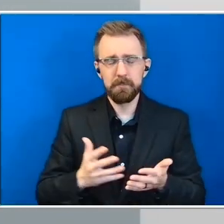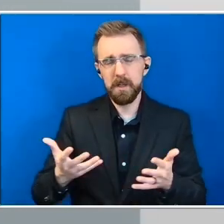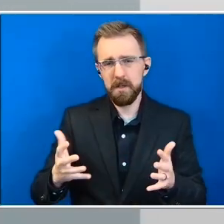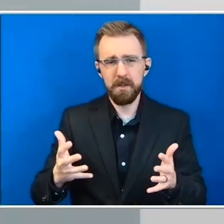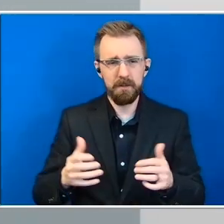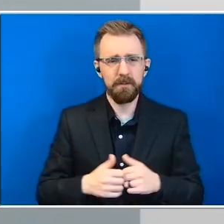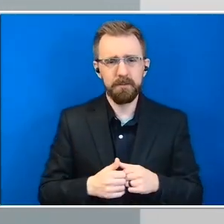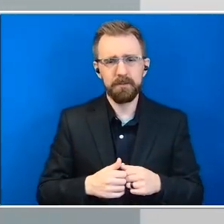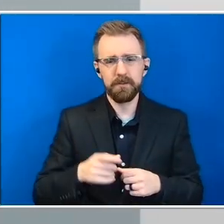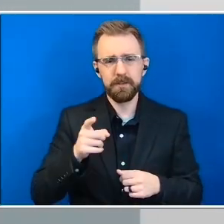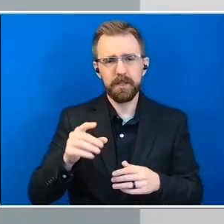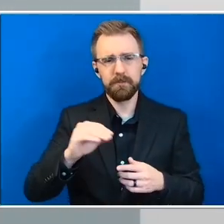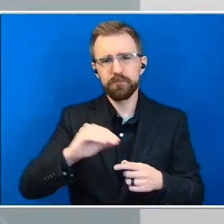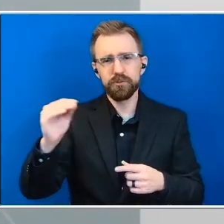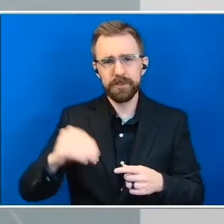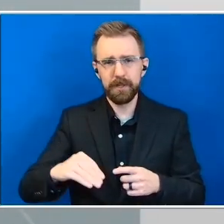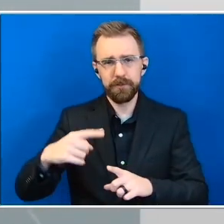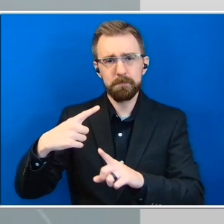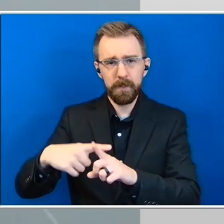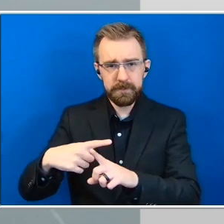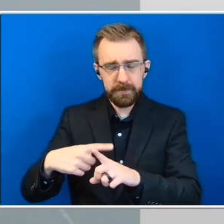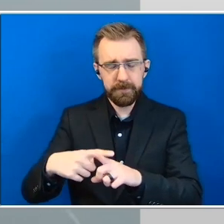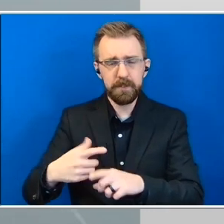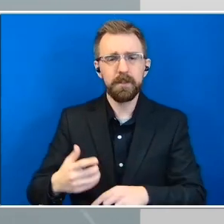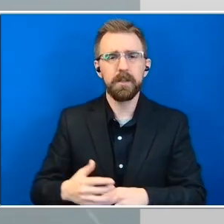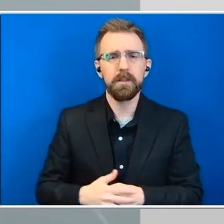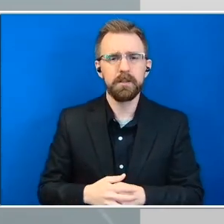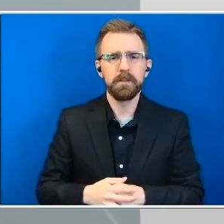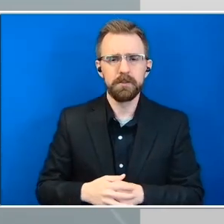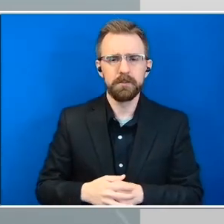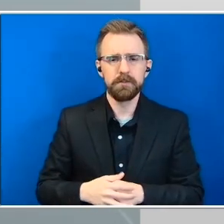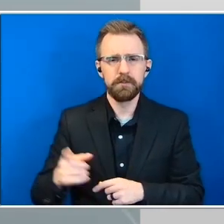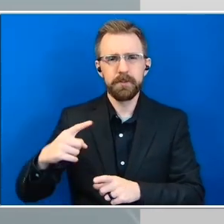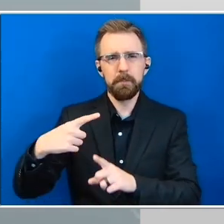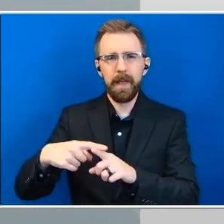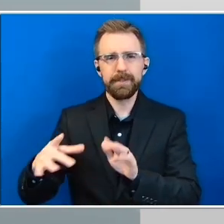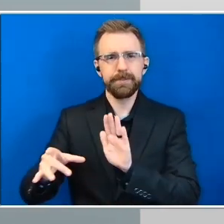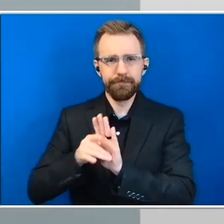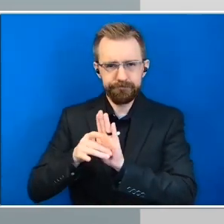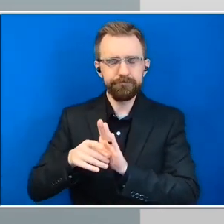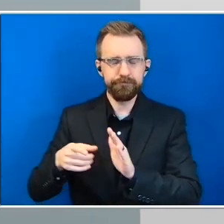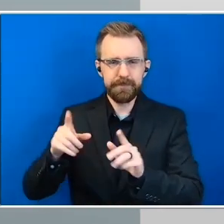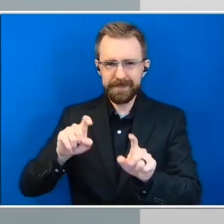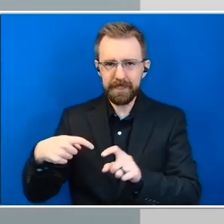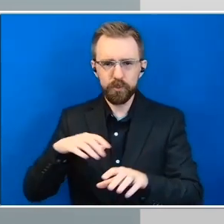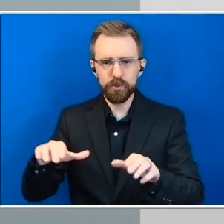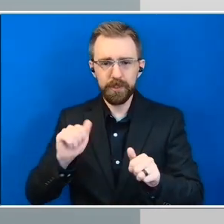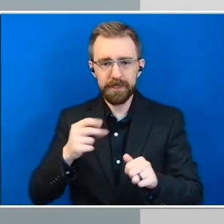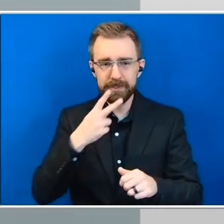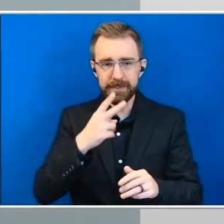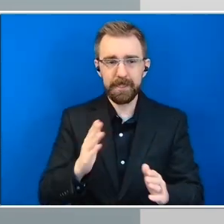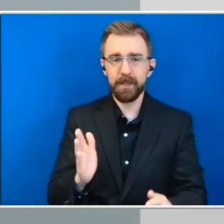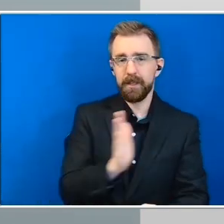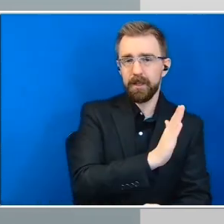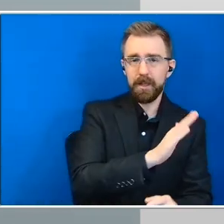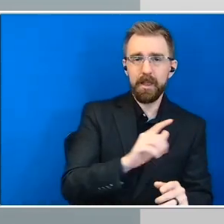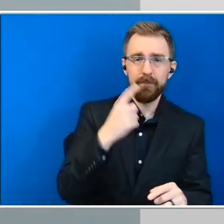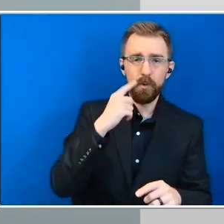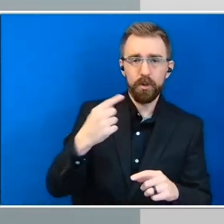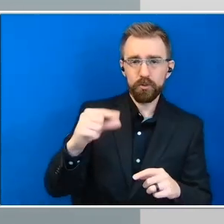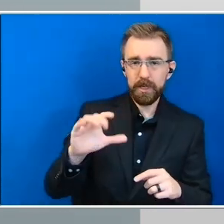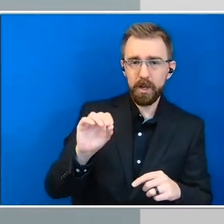percentage positives of our tests that we're doing. You can see back on the left in the green for COVID, significantly